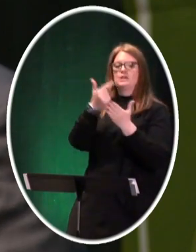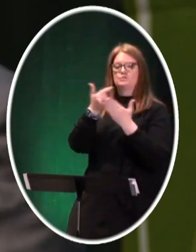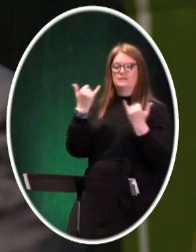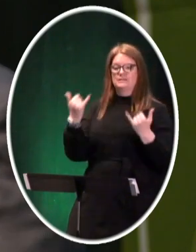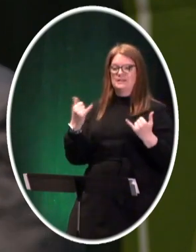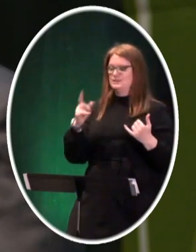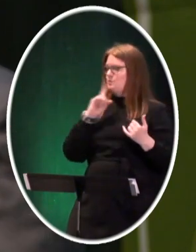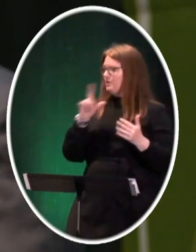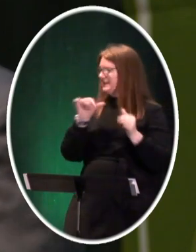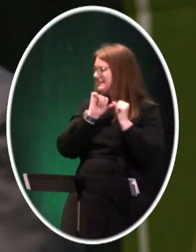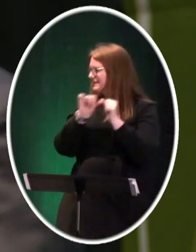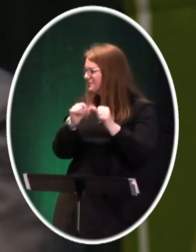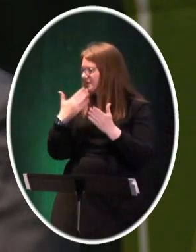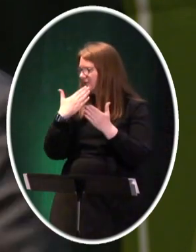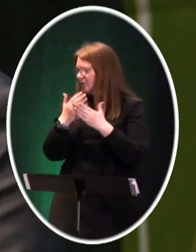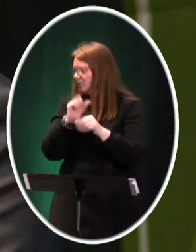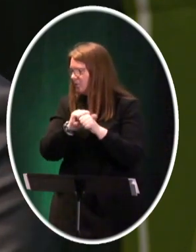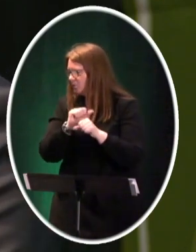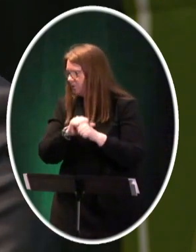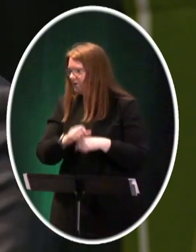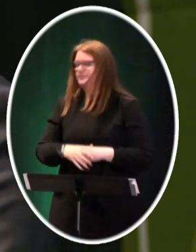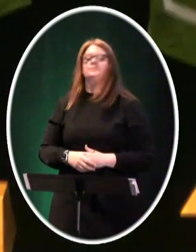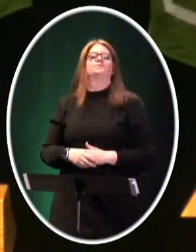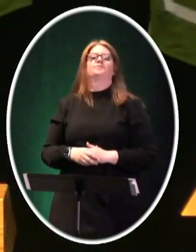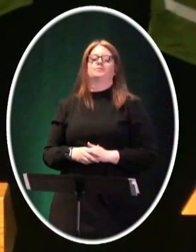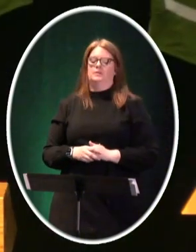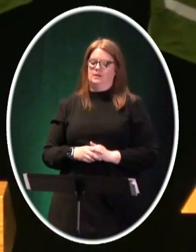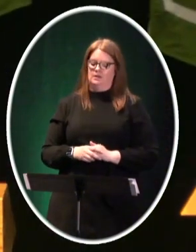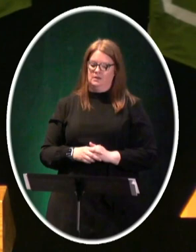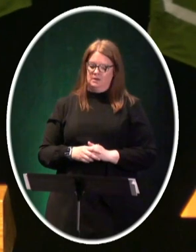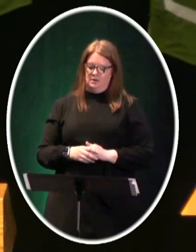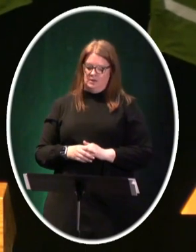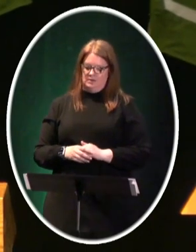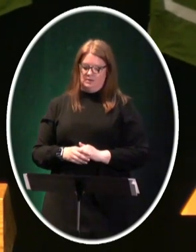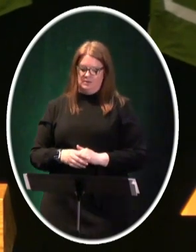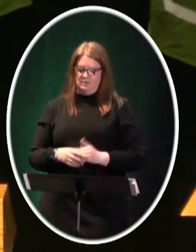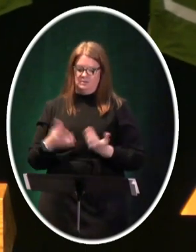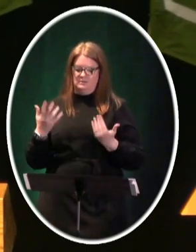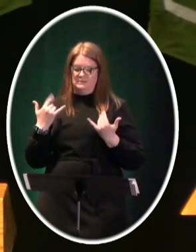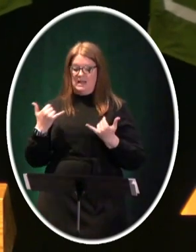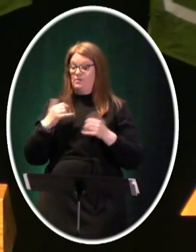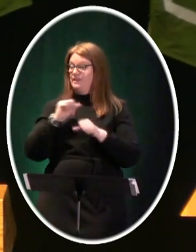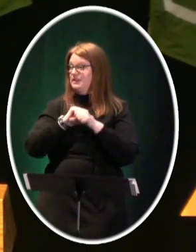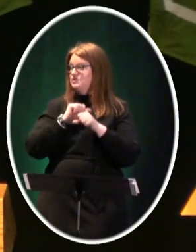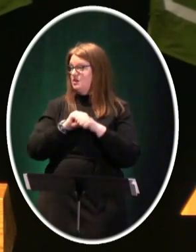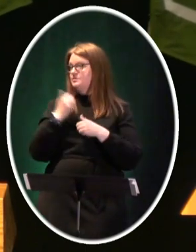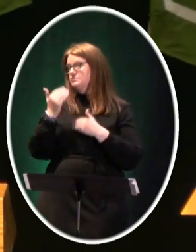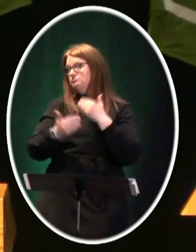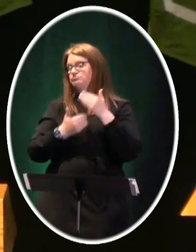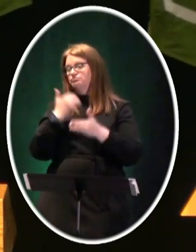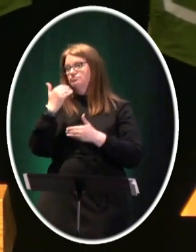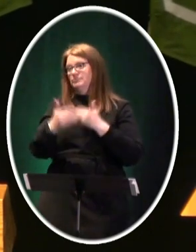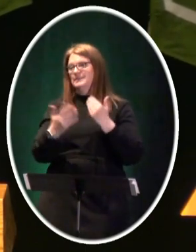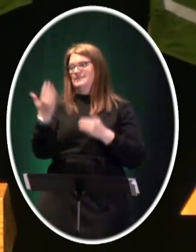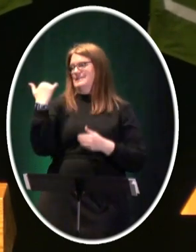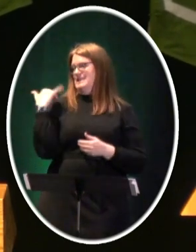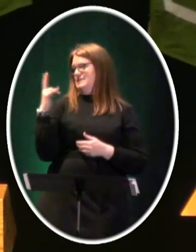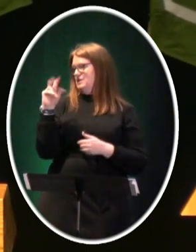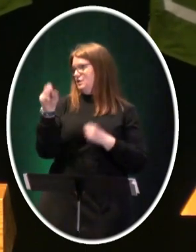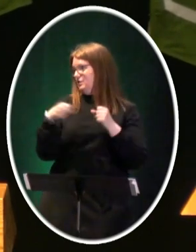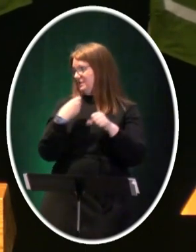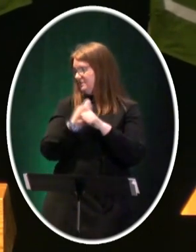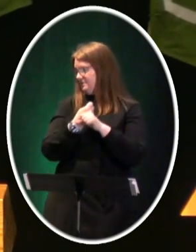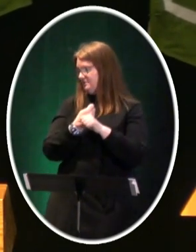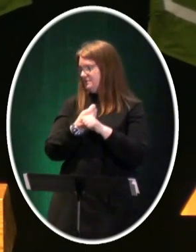So keep up the good work to all of you. Thank you. As I have moved along in the jobs I've held over the last 30 years since graduating from